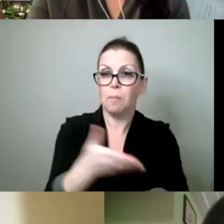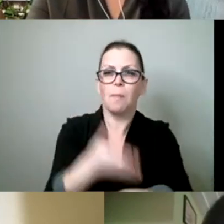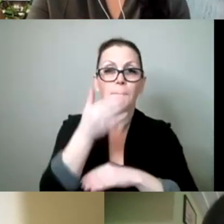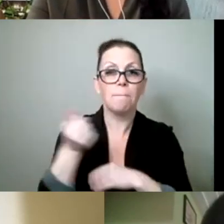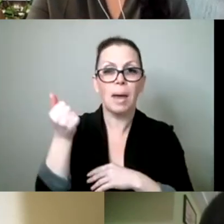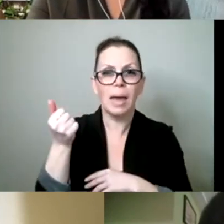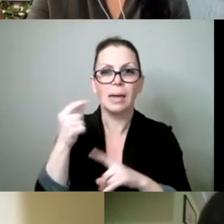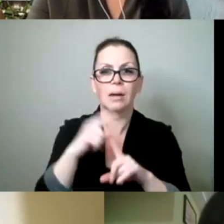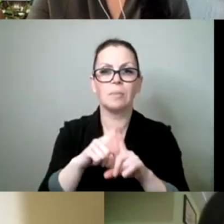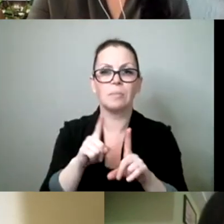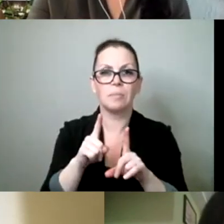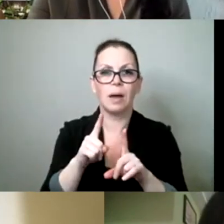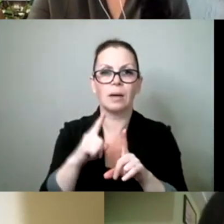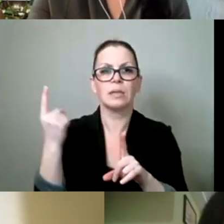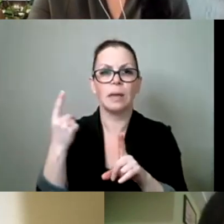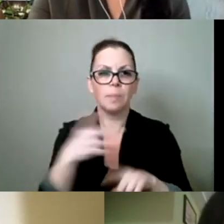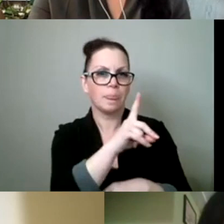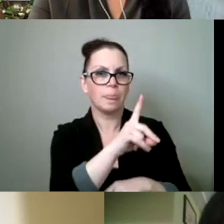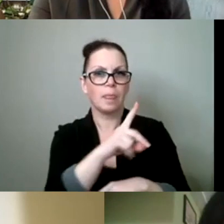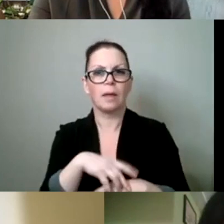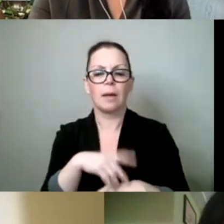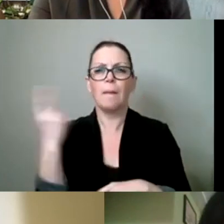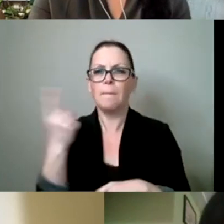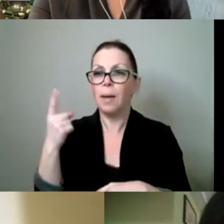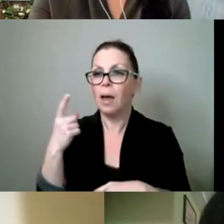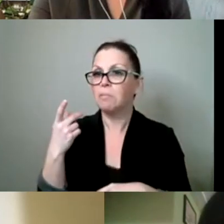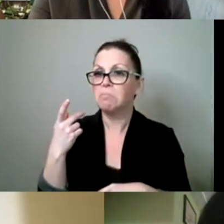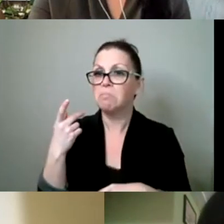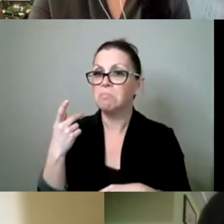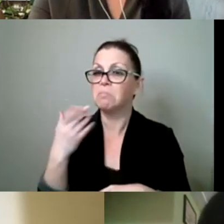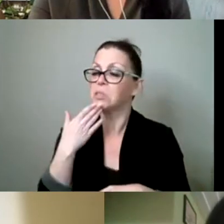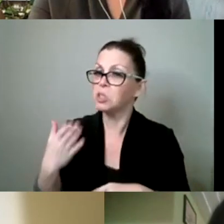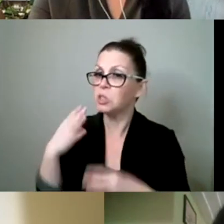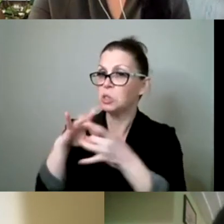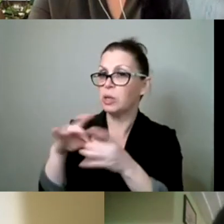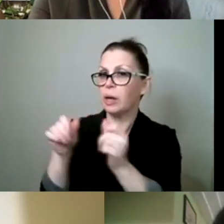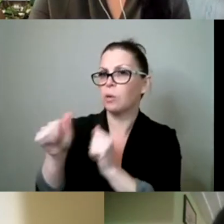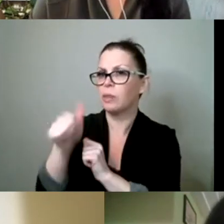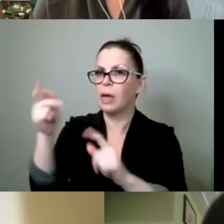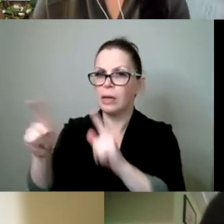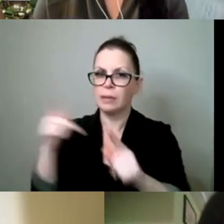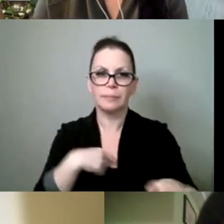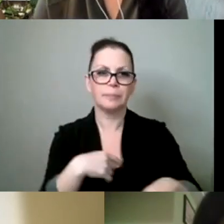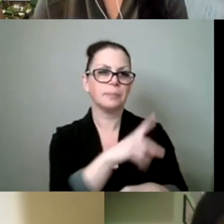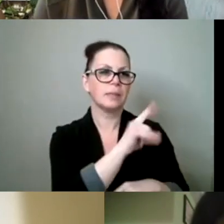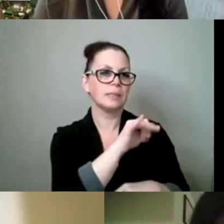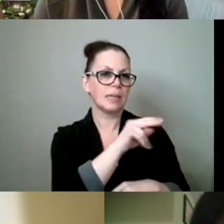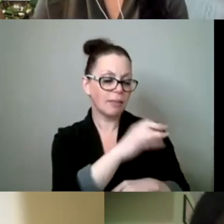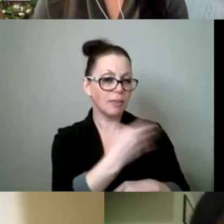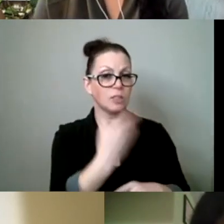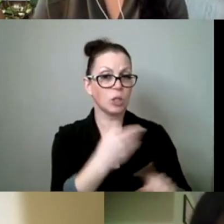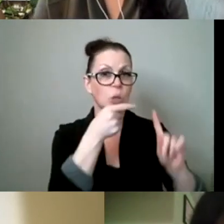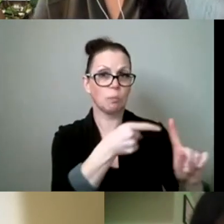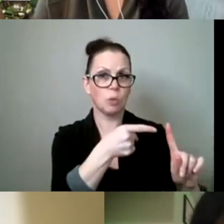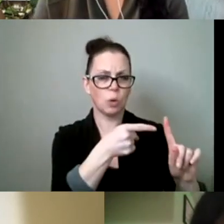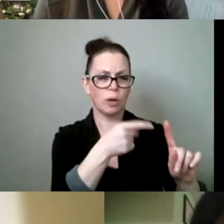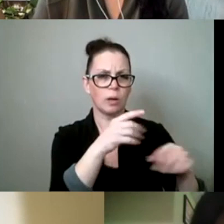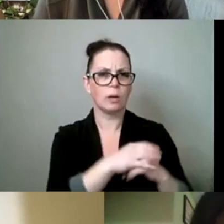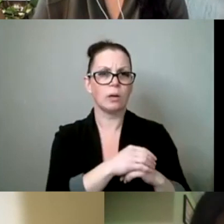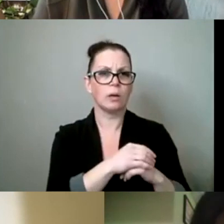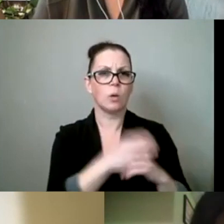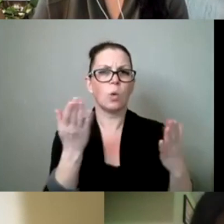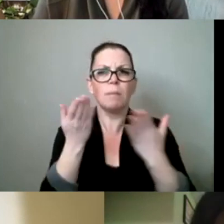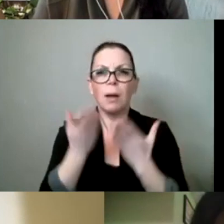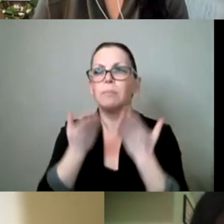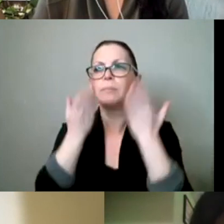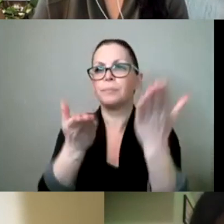it and you talk about that, connect with someone else. Let's talk about that for a minute. That's a great point, Julie, about pitching our